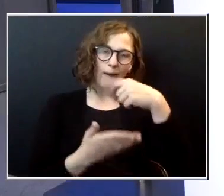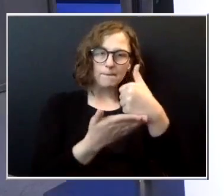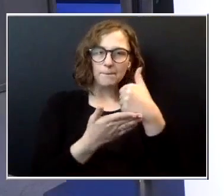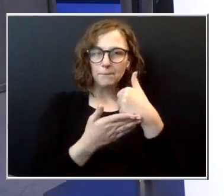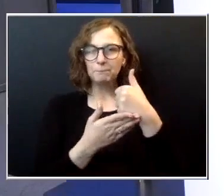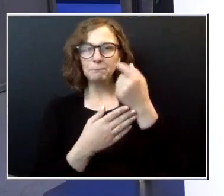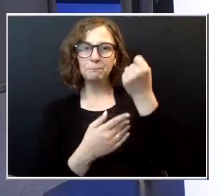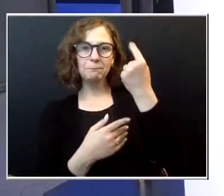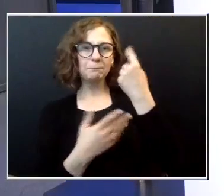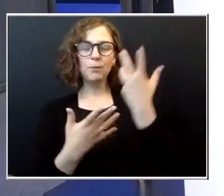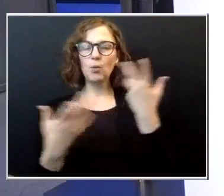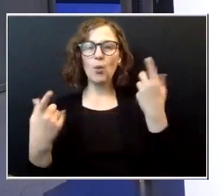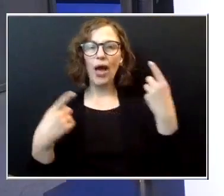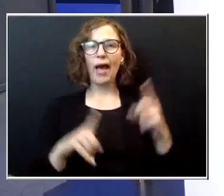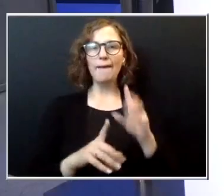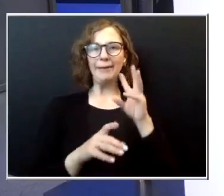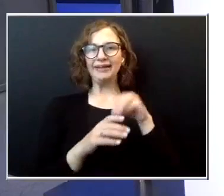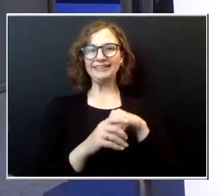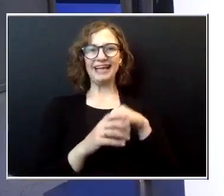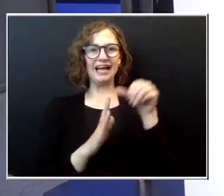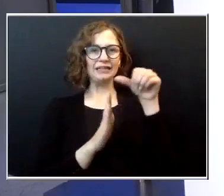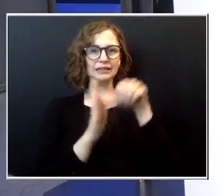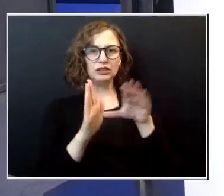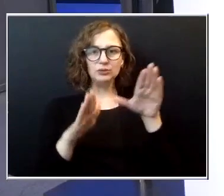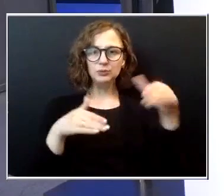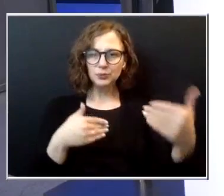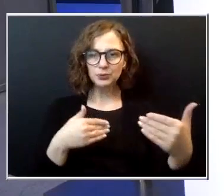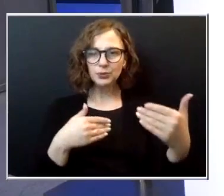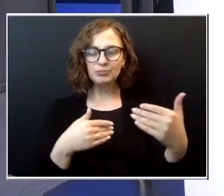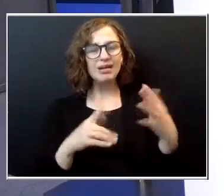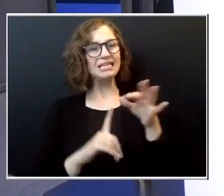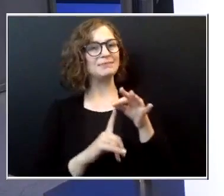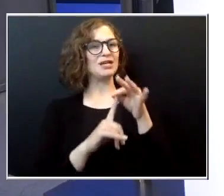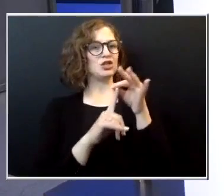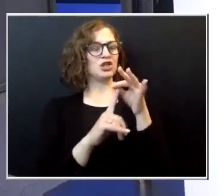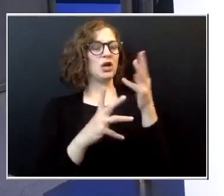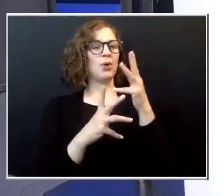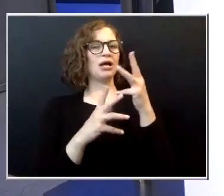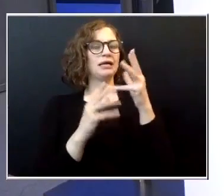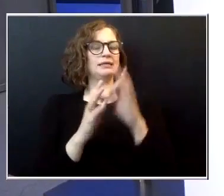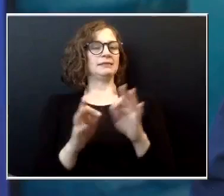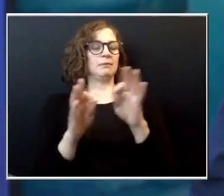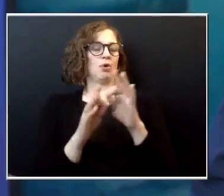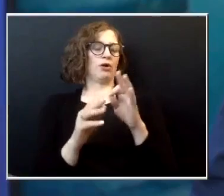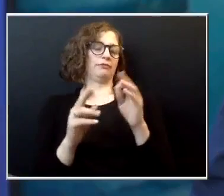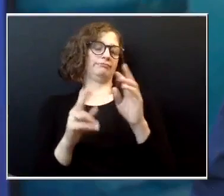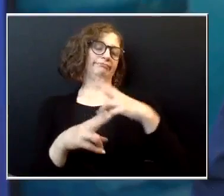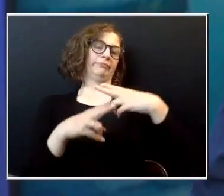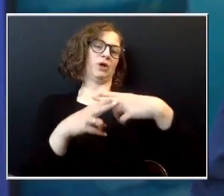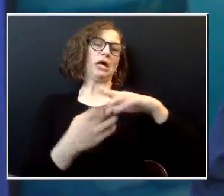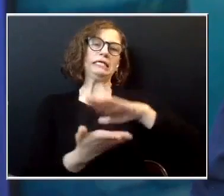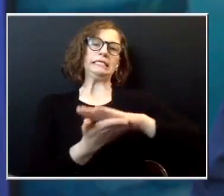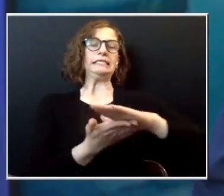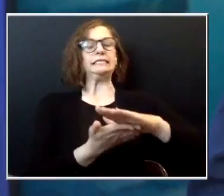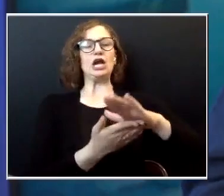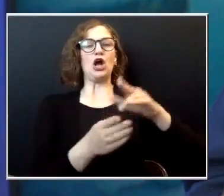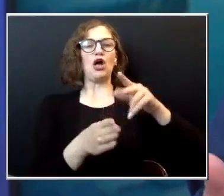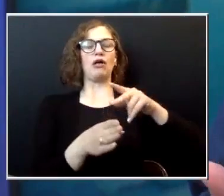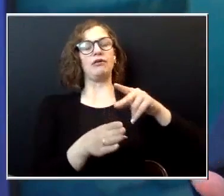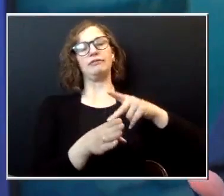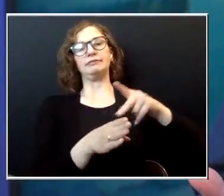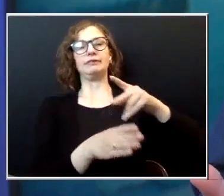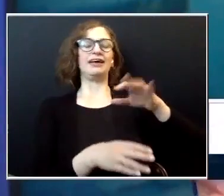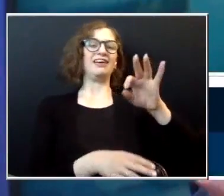room, Sure. especially the importance of what you all call the sterile field. Yeah. Well, I mean, without the sterile field, we have no safety